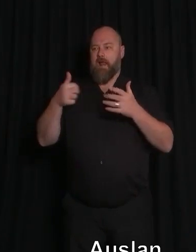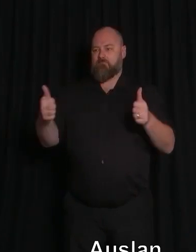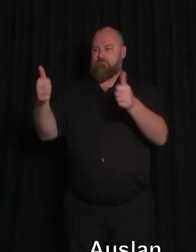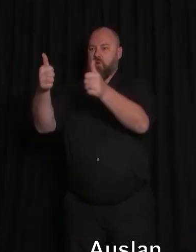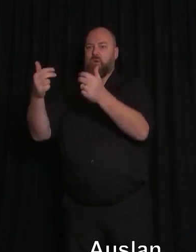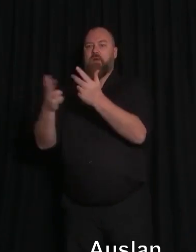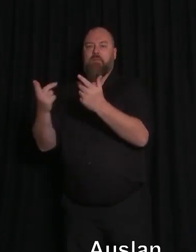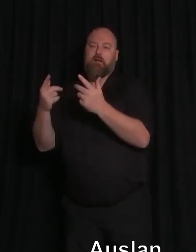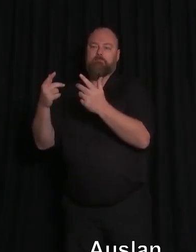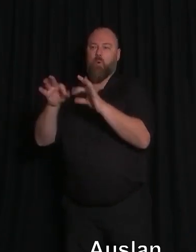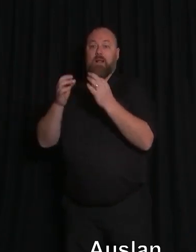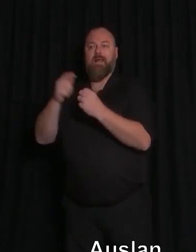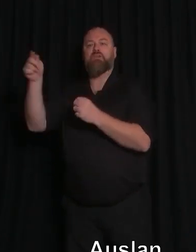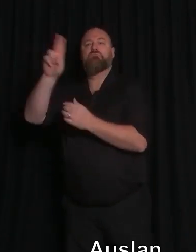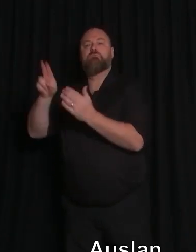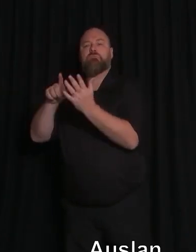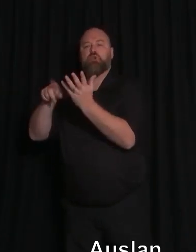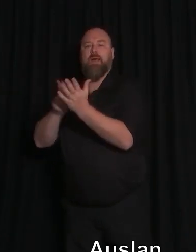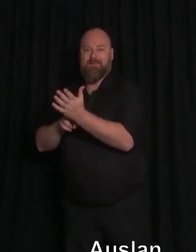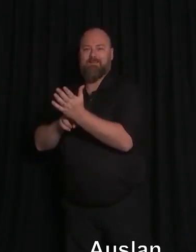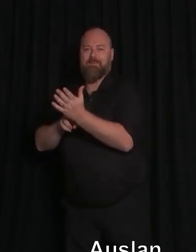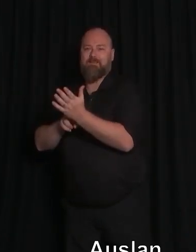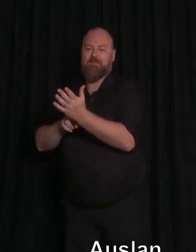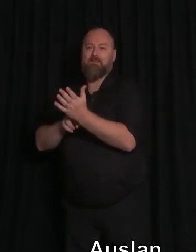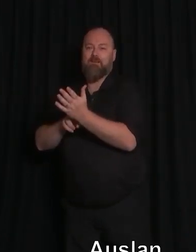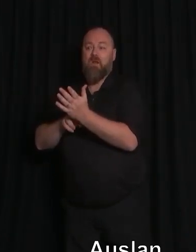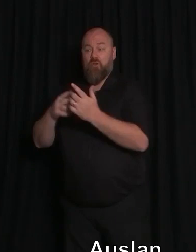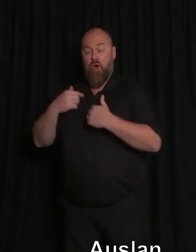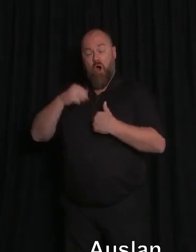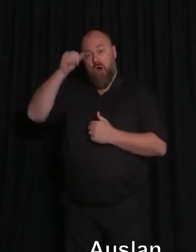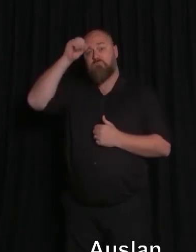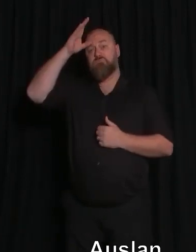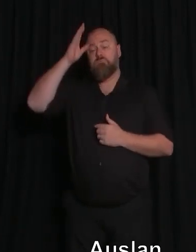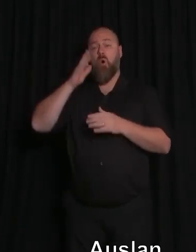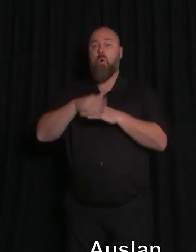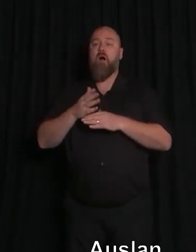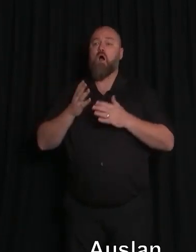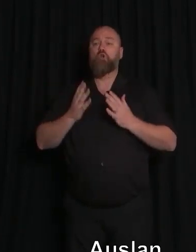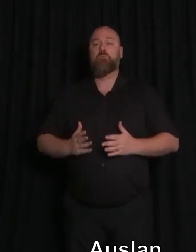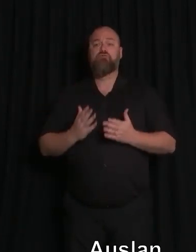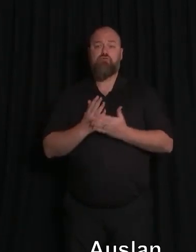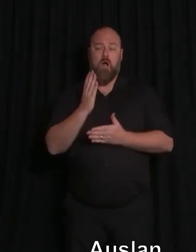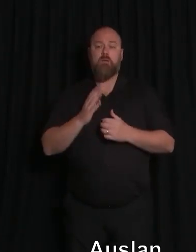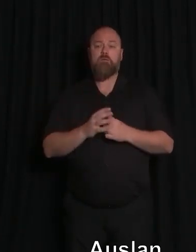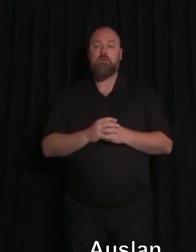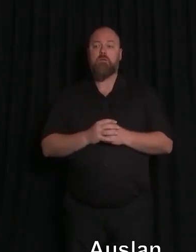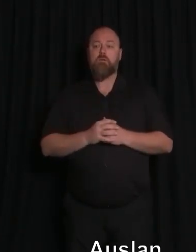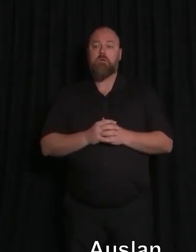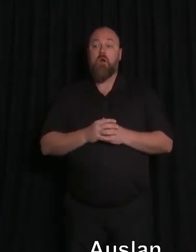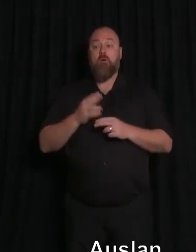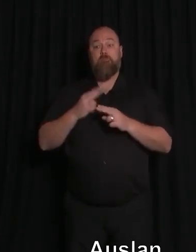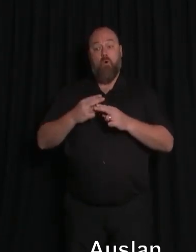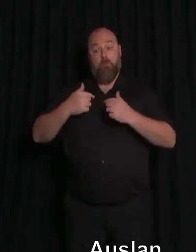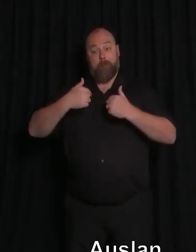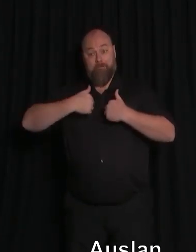of the United Nations. So I have quite a knowledge on human rights, both generally and on the specific aspect